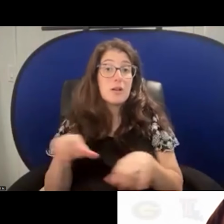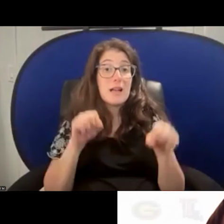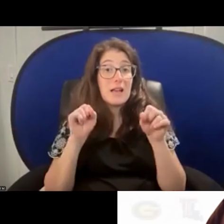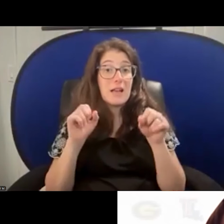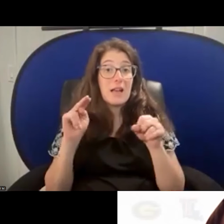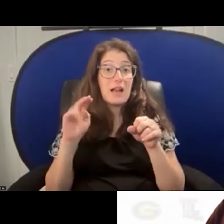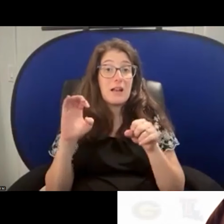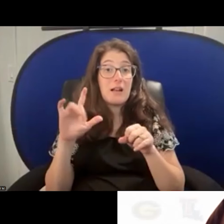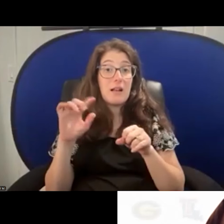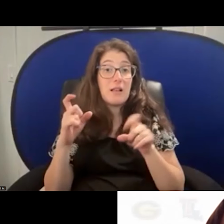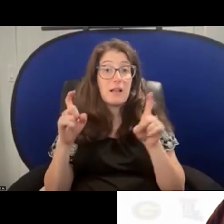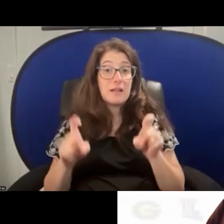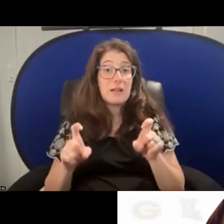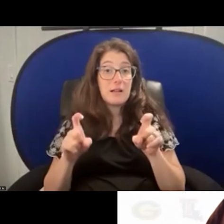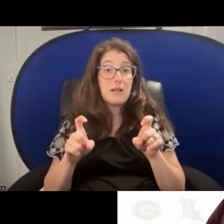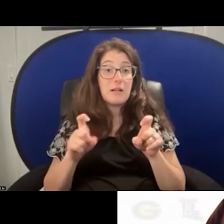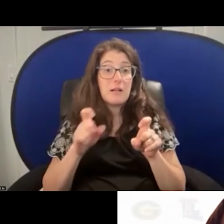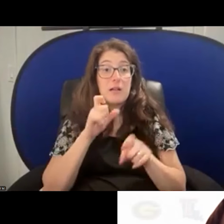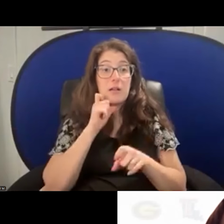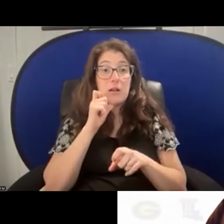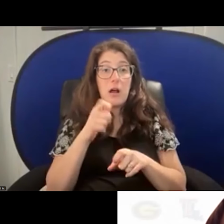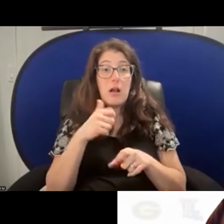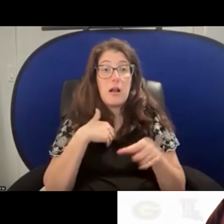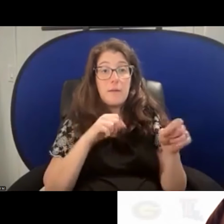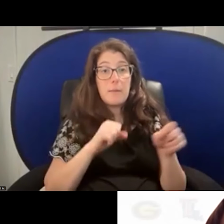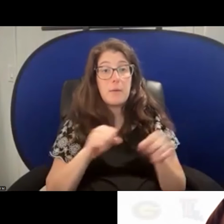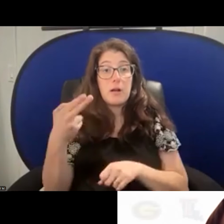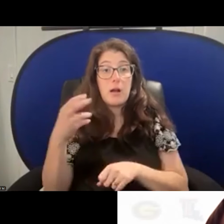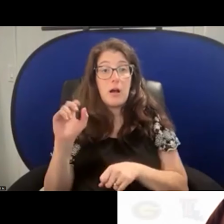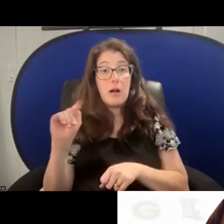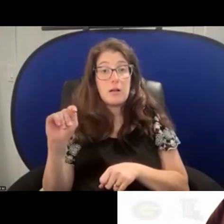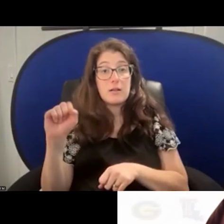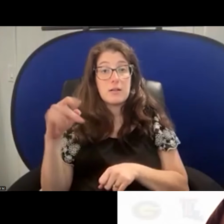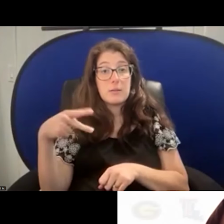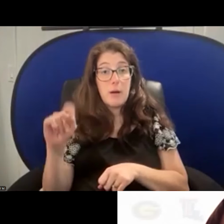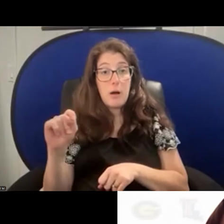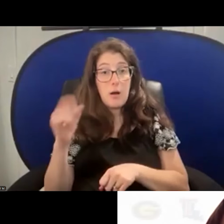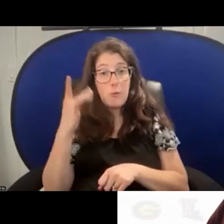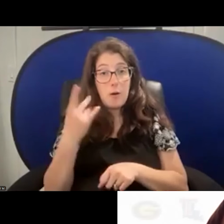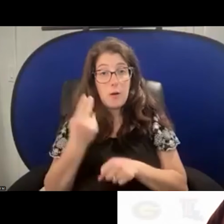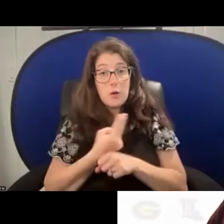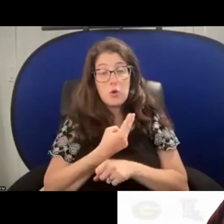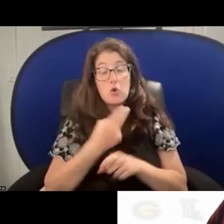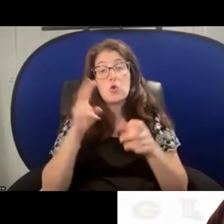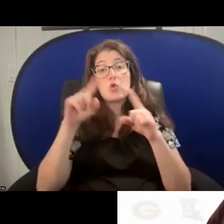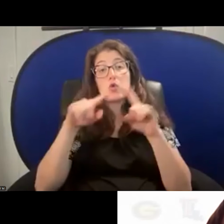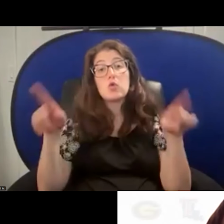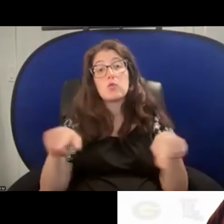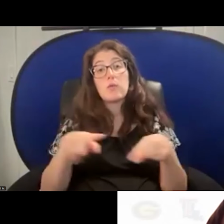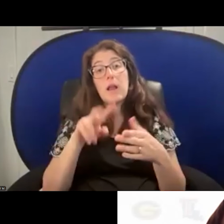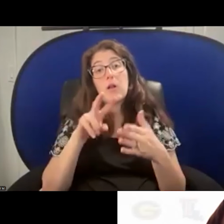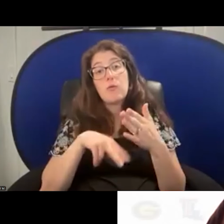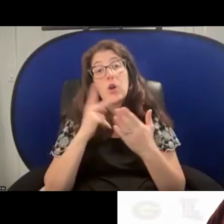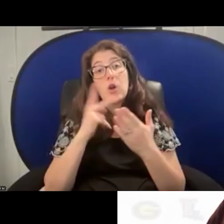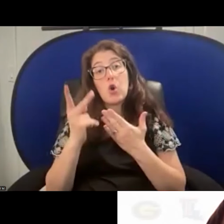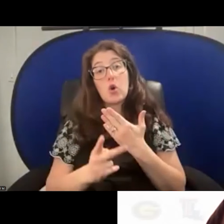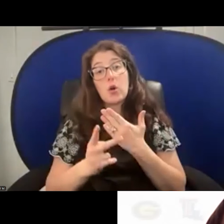not having the ability to do hotspots because they're doing a screen reader. They would probably have somebody